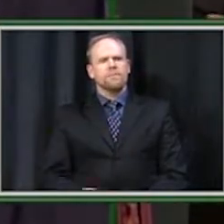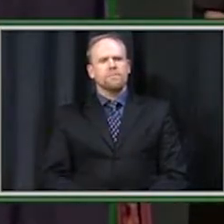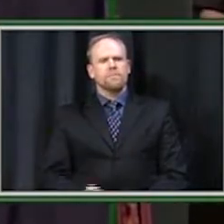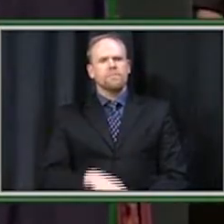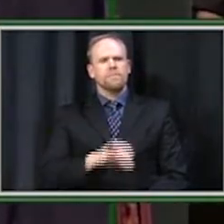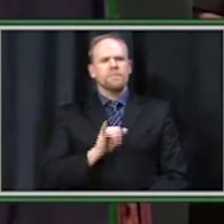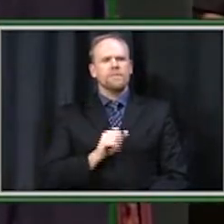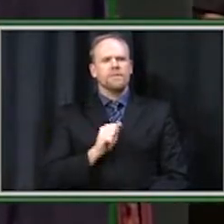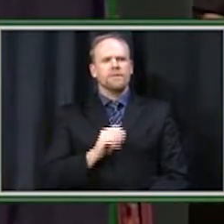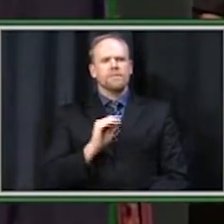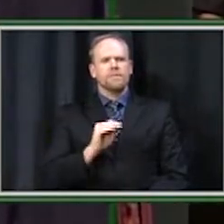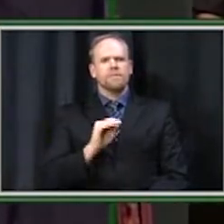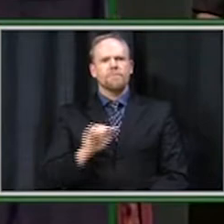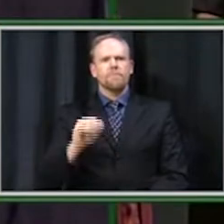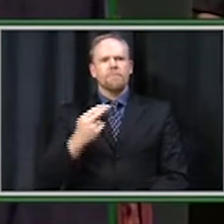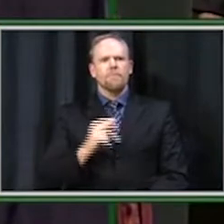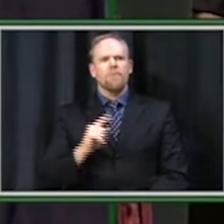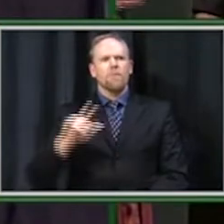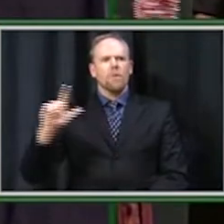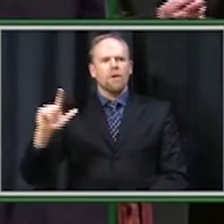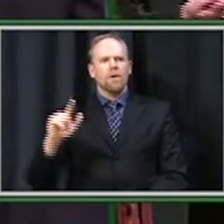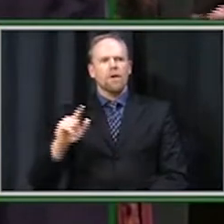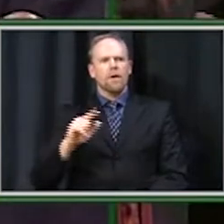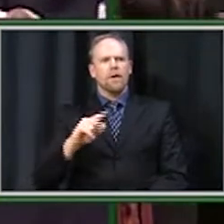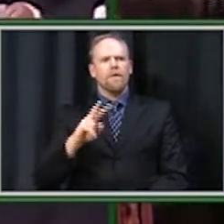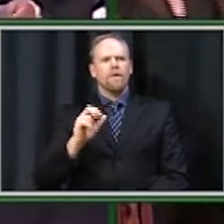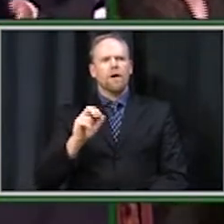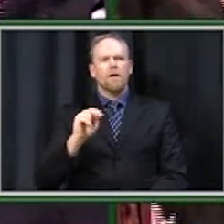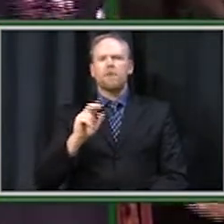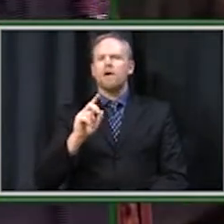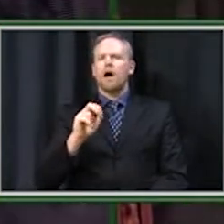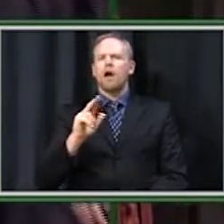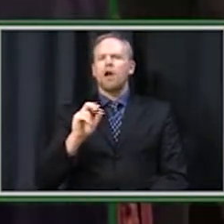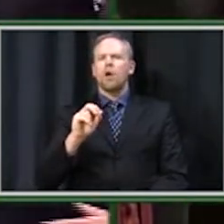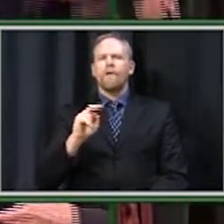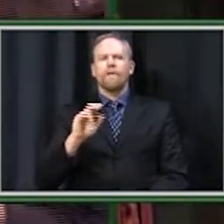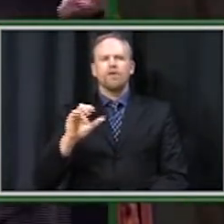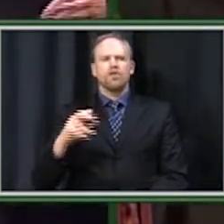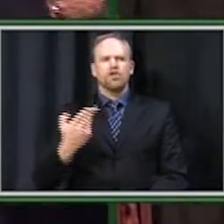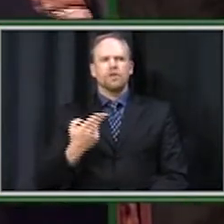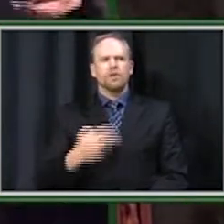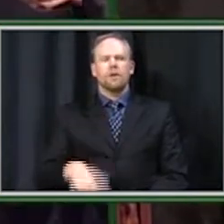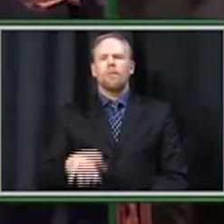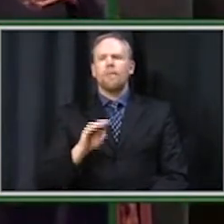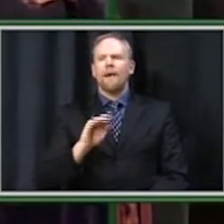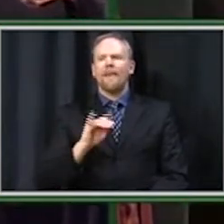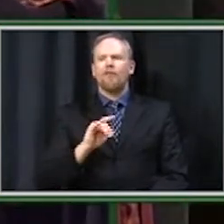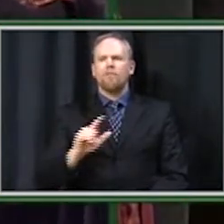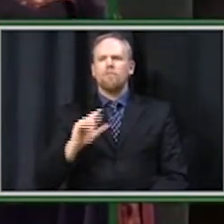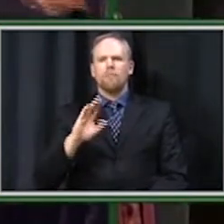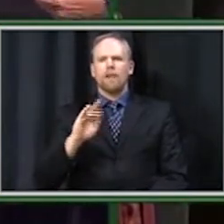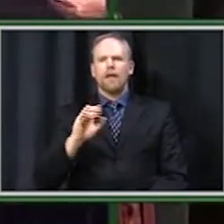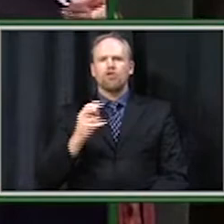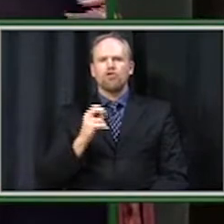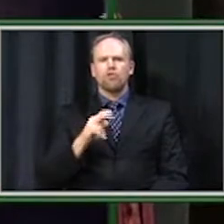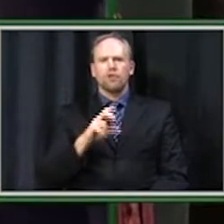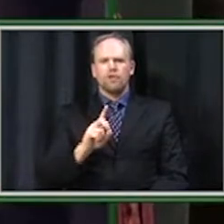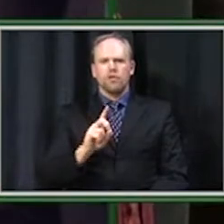Jimmy Paul Bogdanovich. Michael Blanchard.